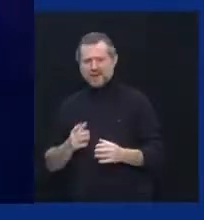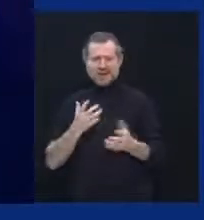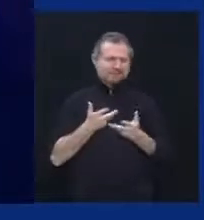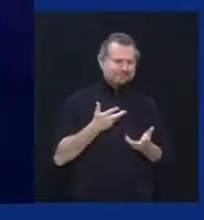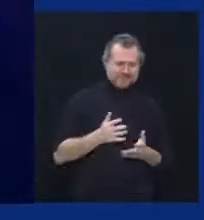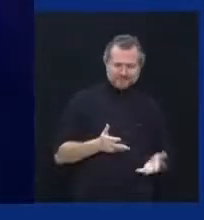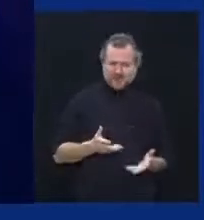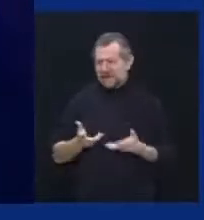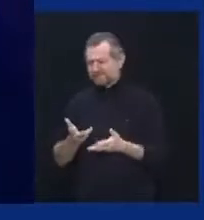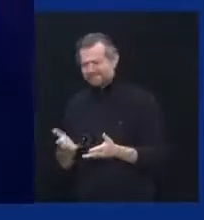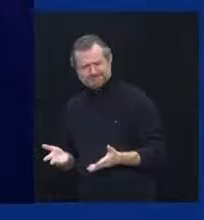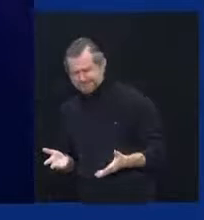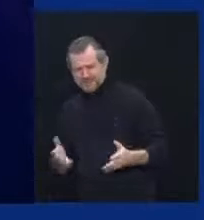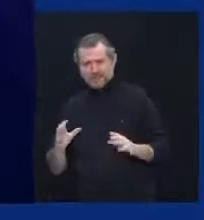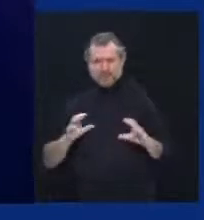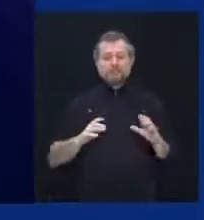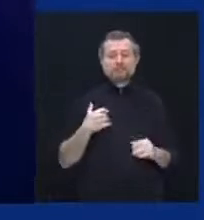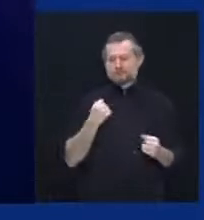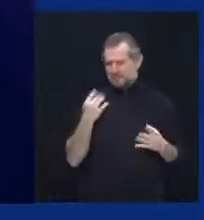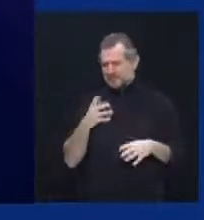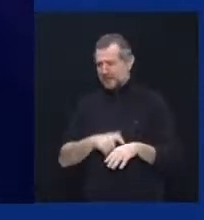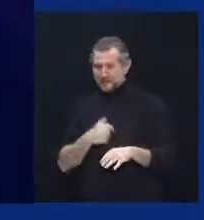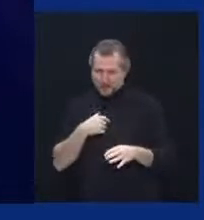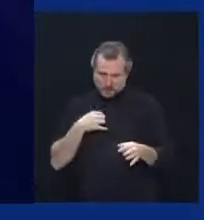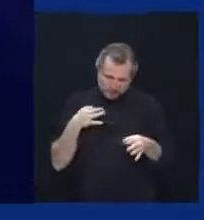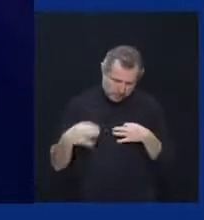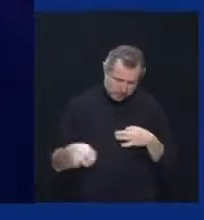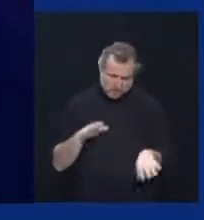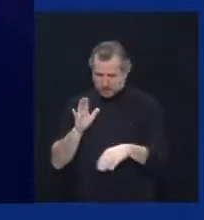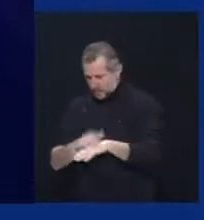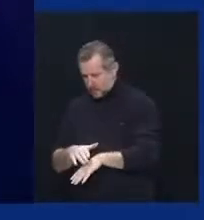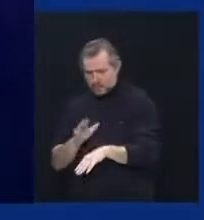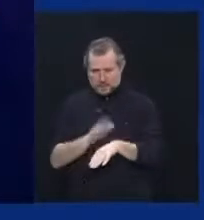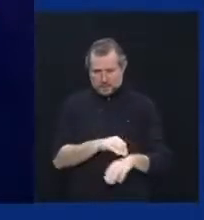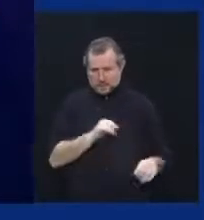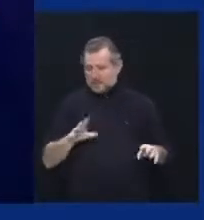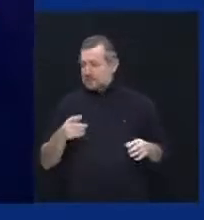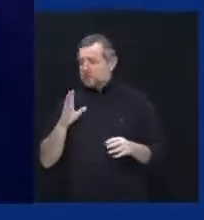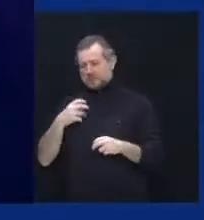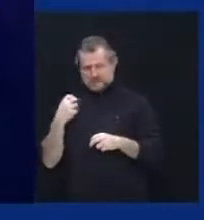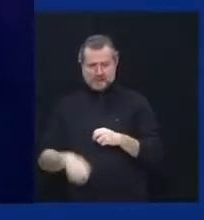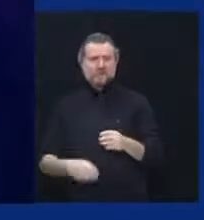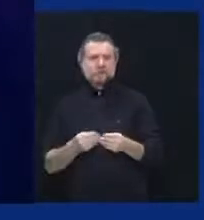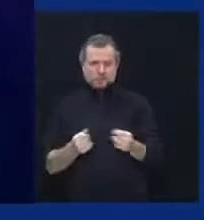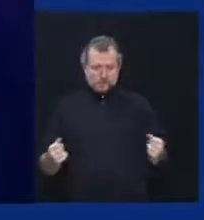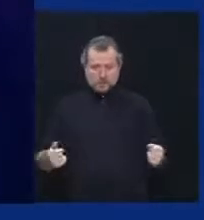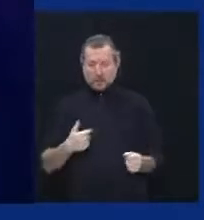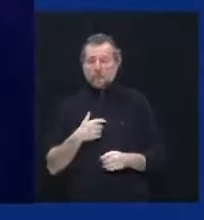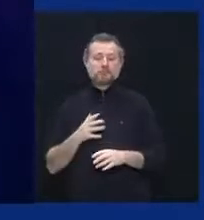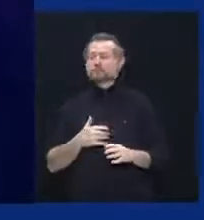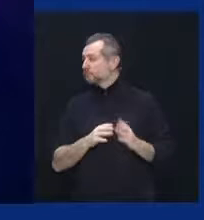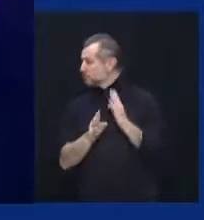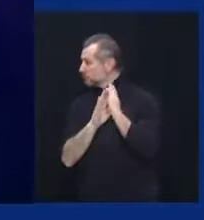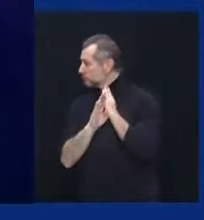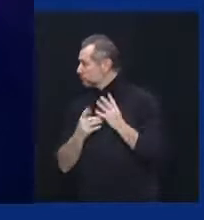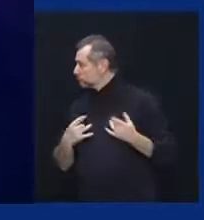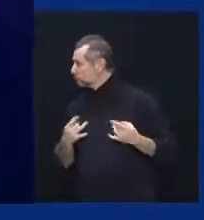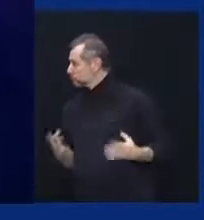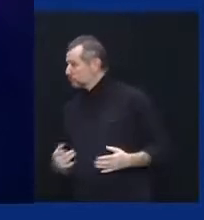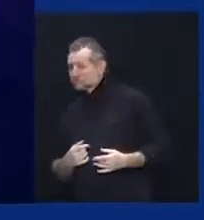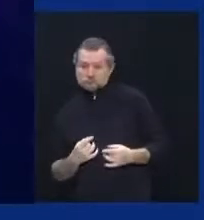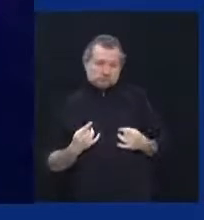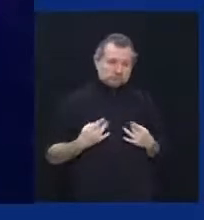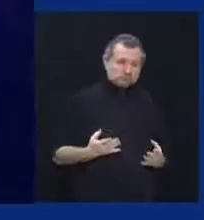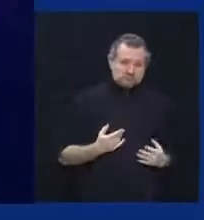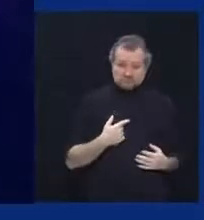year. I've said numerous times, problems don't go away if you deny them. They only mount. They get